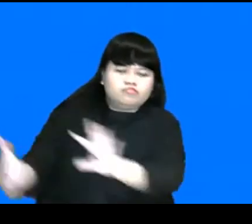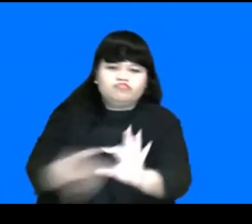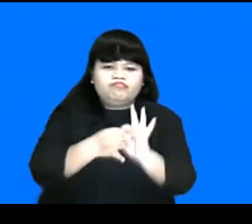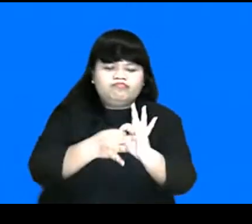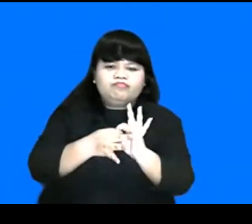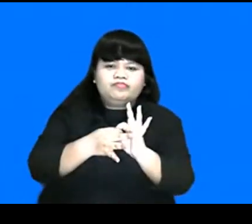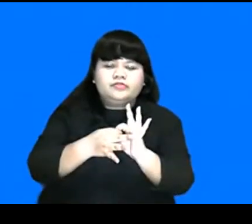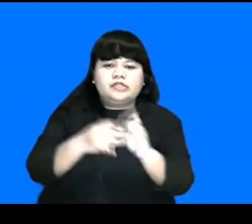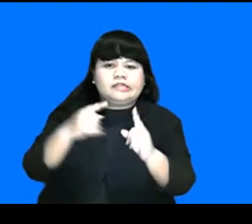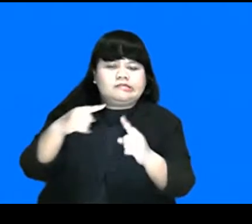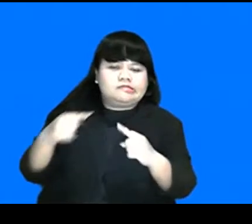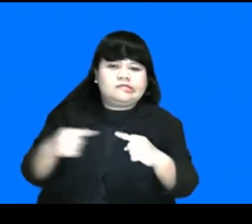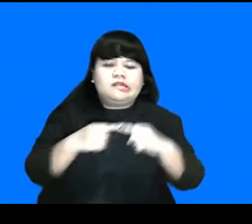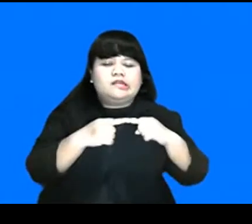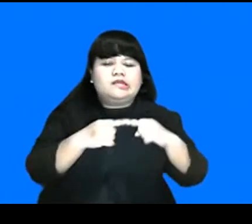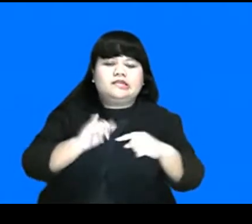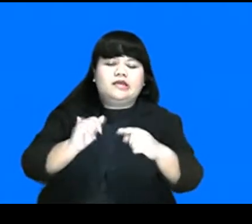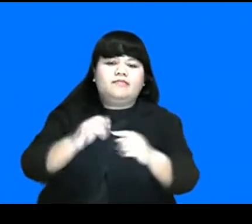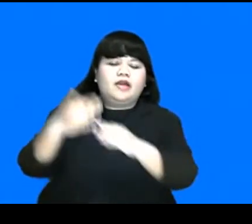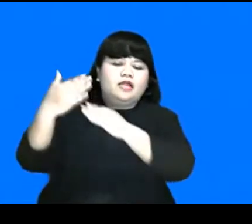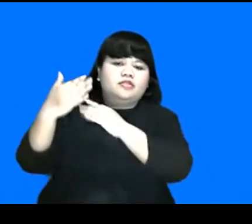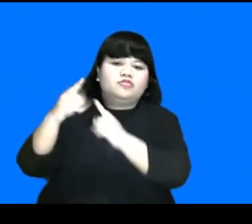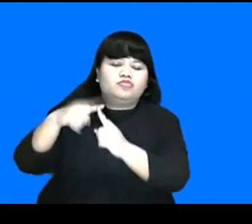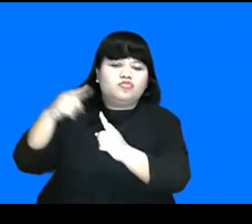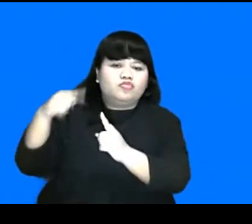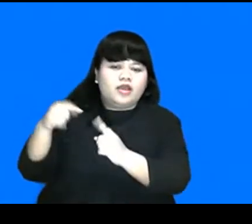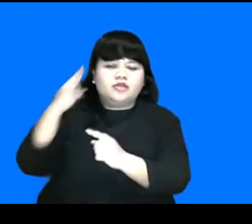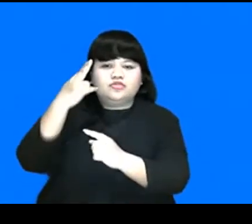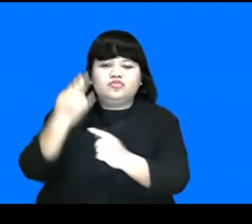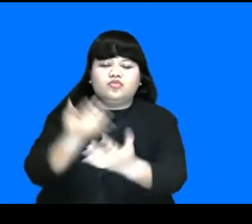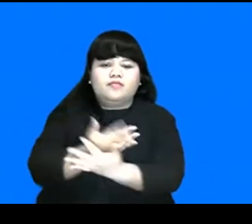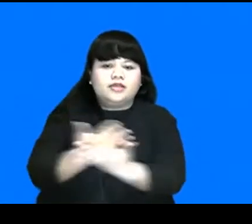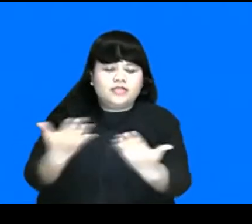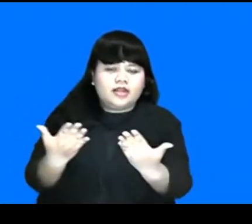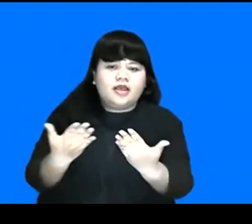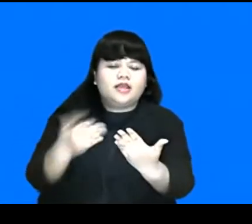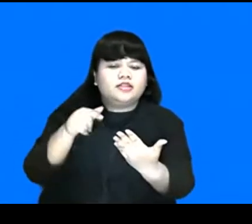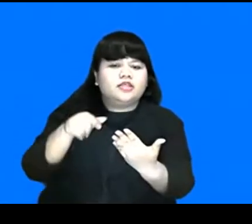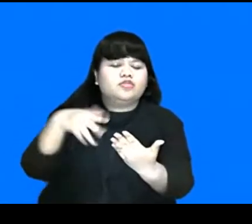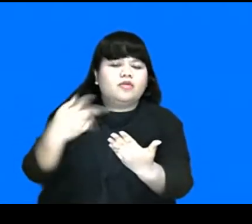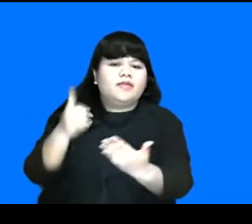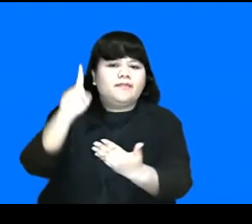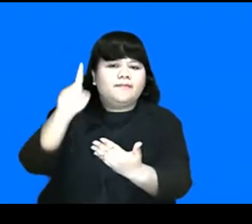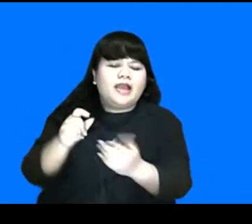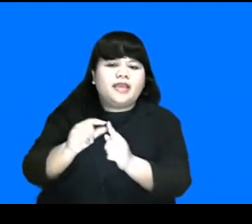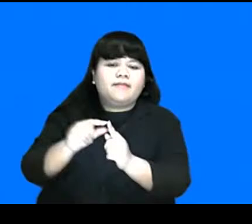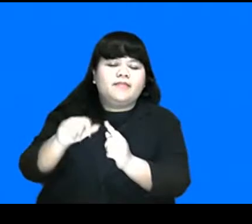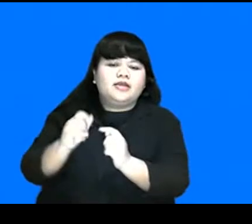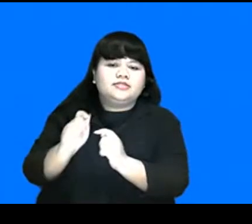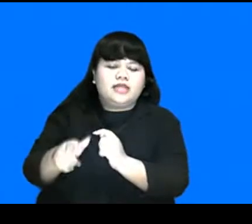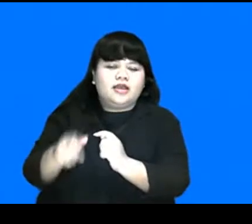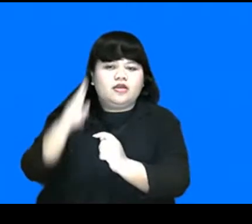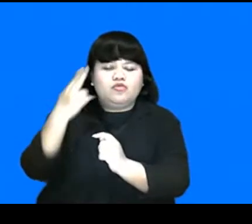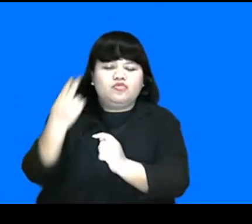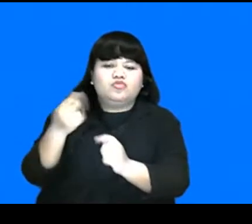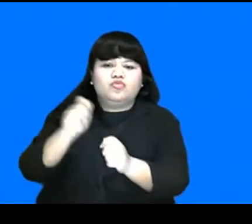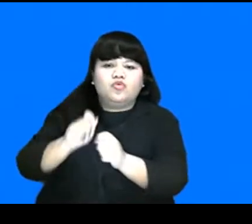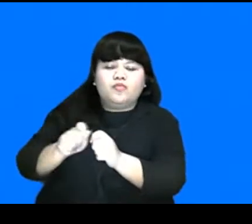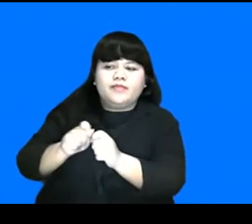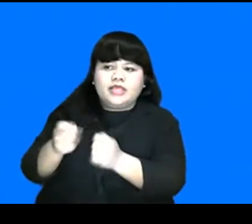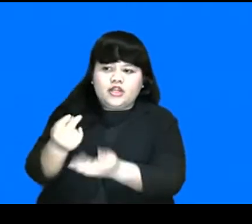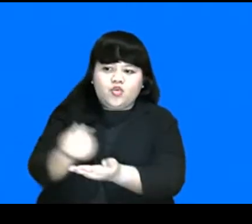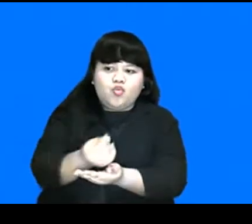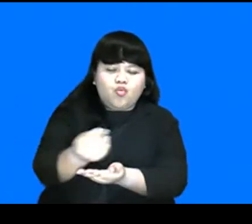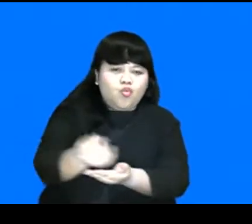duty towards its citizens is through taxation that makes money available for these kinds of acts.